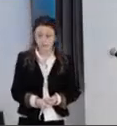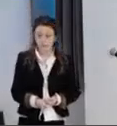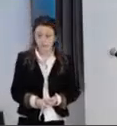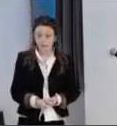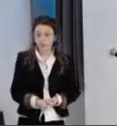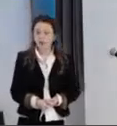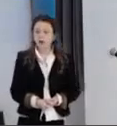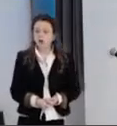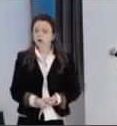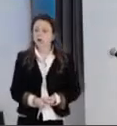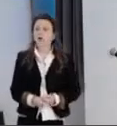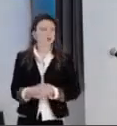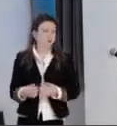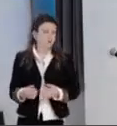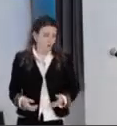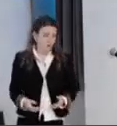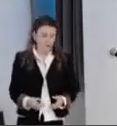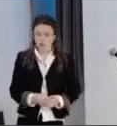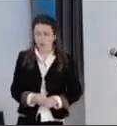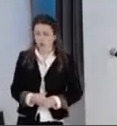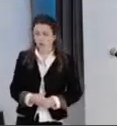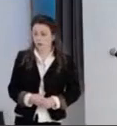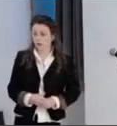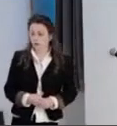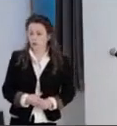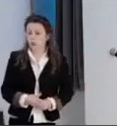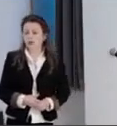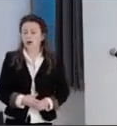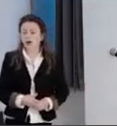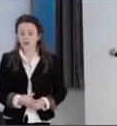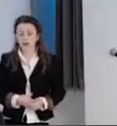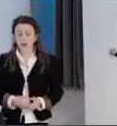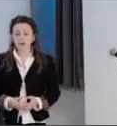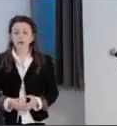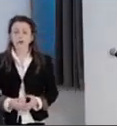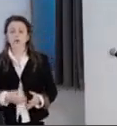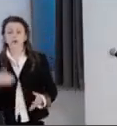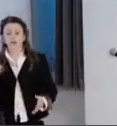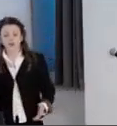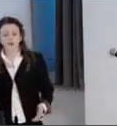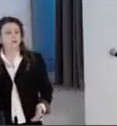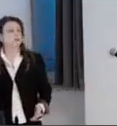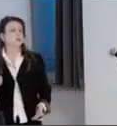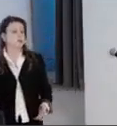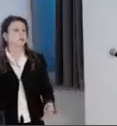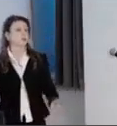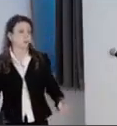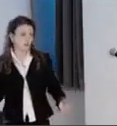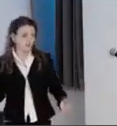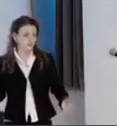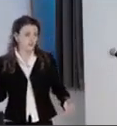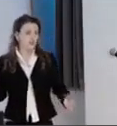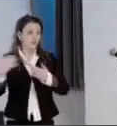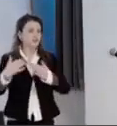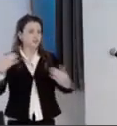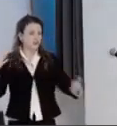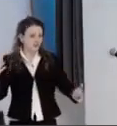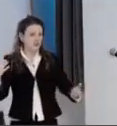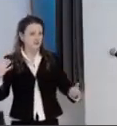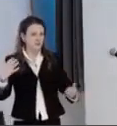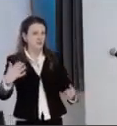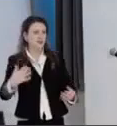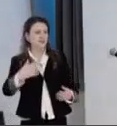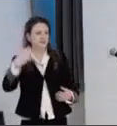aesthetic. Although on the surface the claws appear hard and vulgar, from a distance they resemble fur. So there is